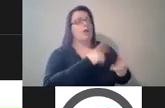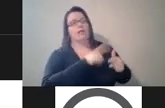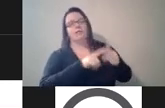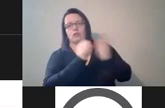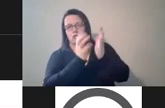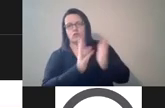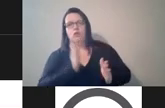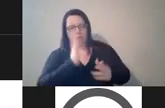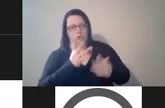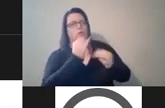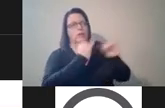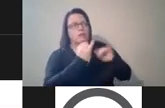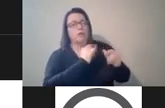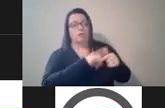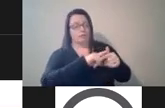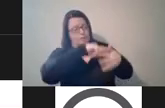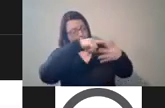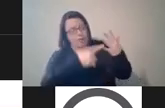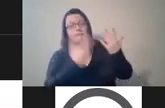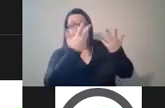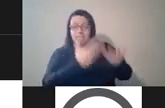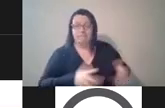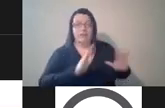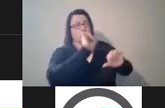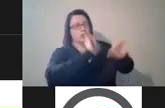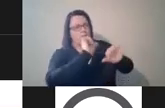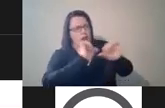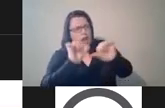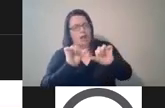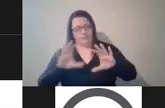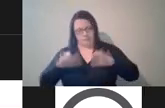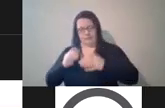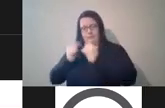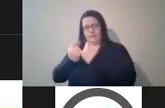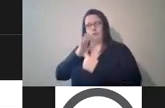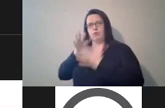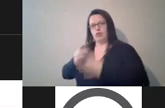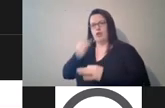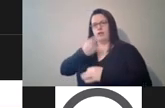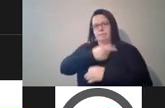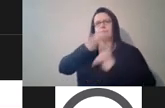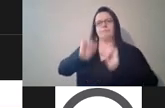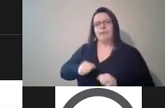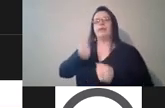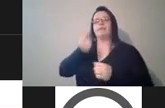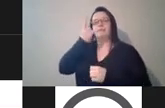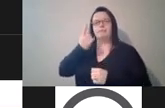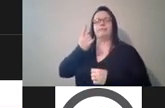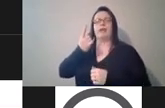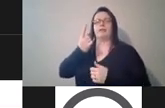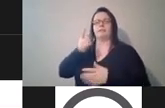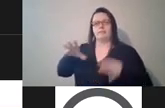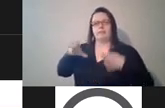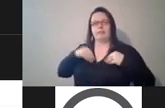of the reports, a discussion is held to decide whether the adult is capable of understanding and appreciating the risks being experienced. And